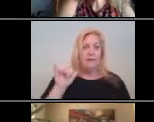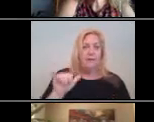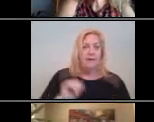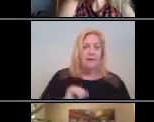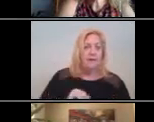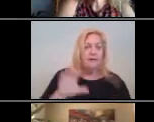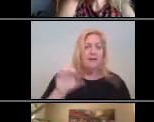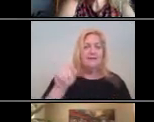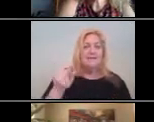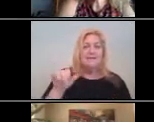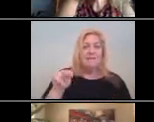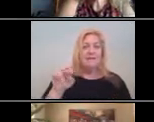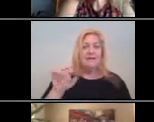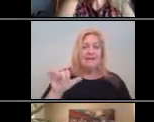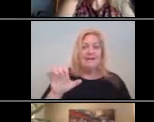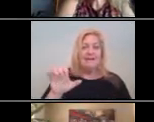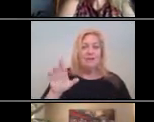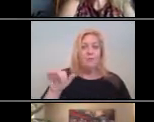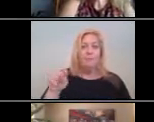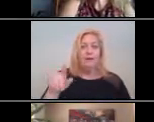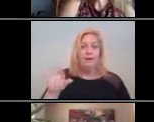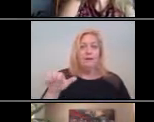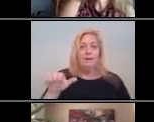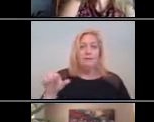Stephanie Ramirez.